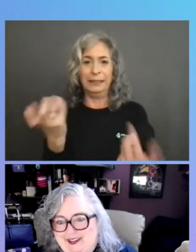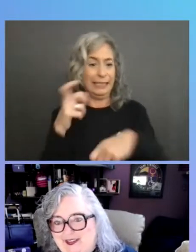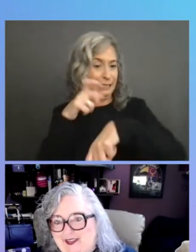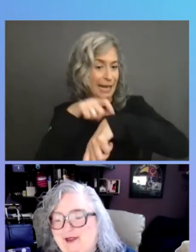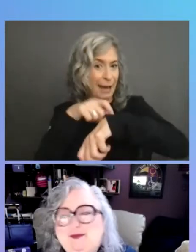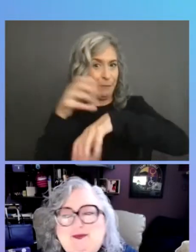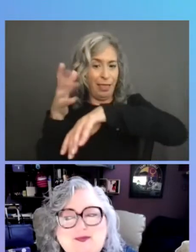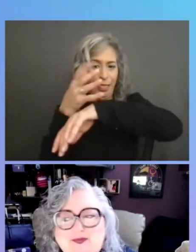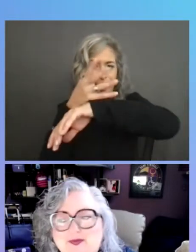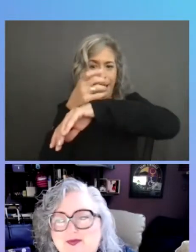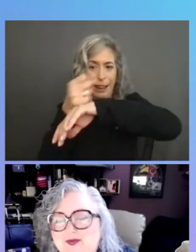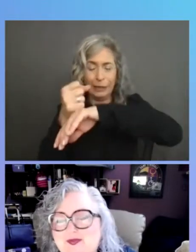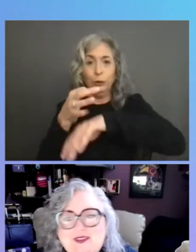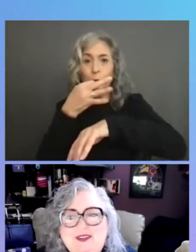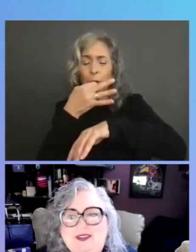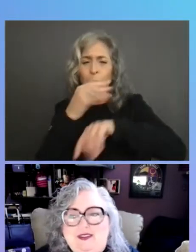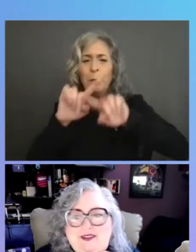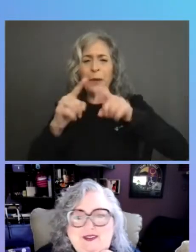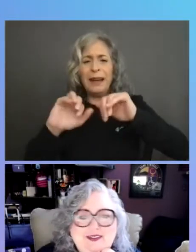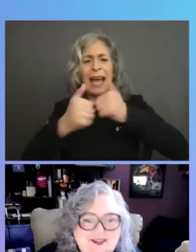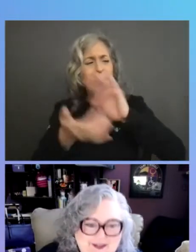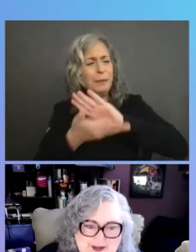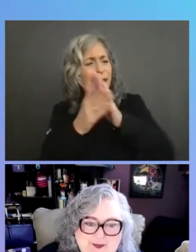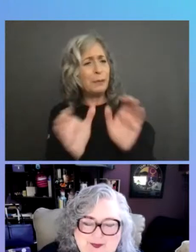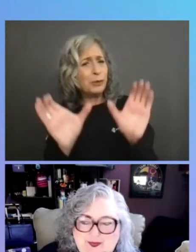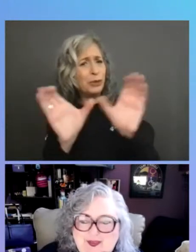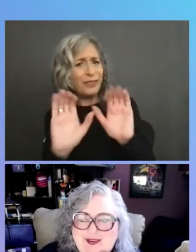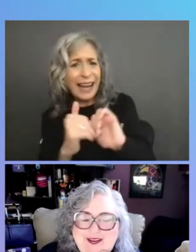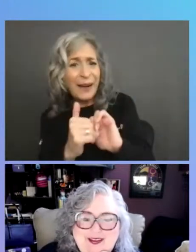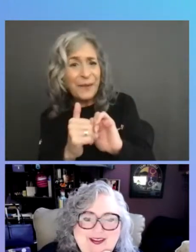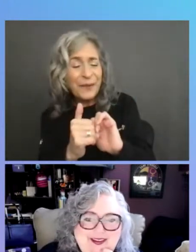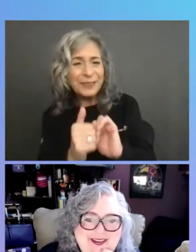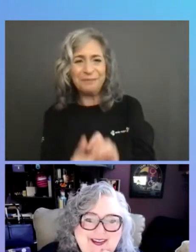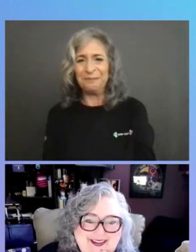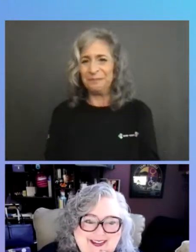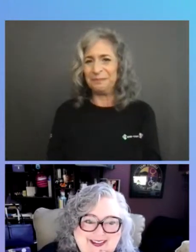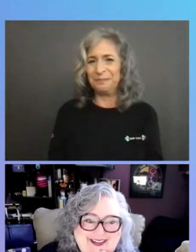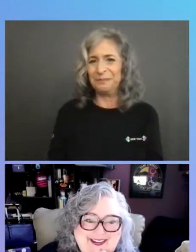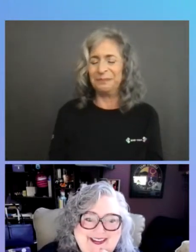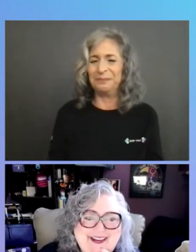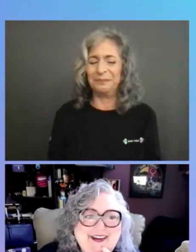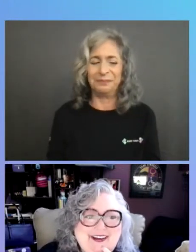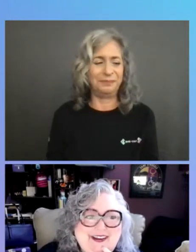left for our talk, so we should probably tell them how to get certified. Yep. I'll let you do that.